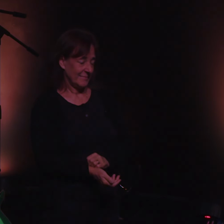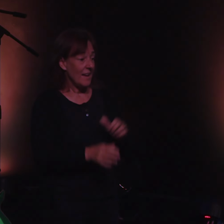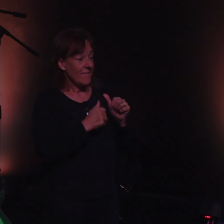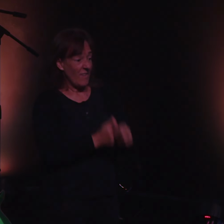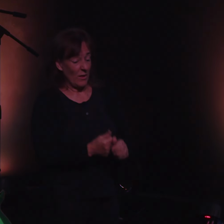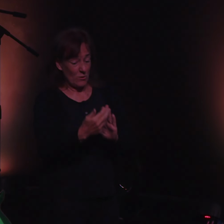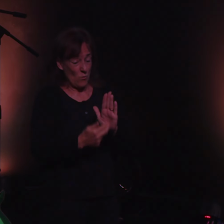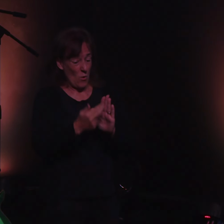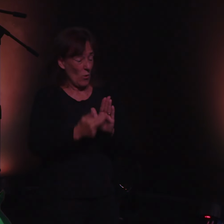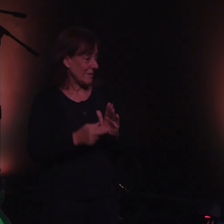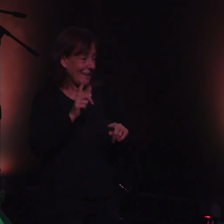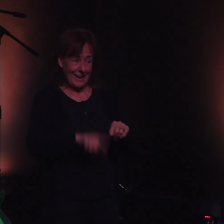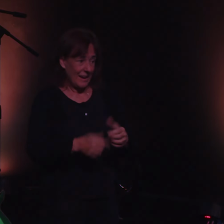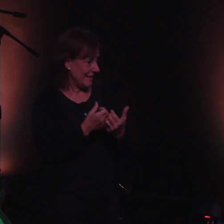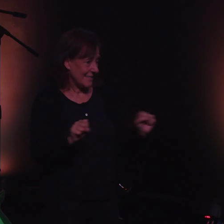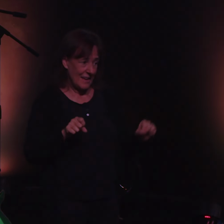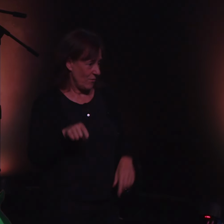Following the rules cannot save you.